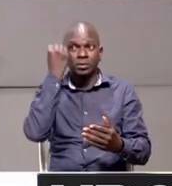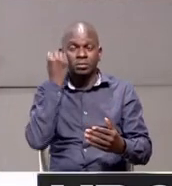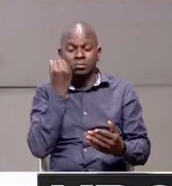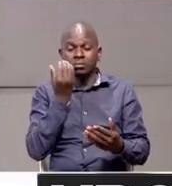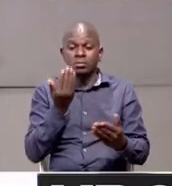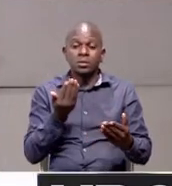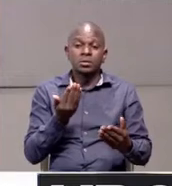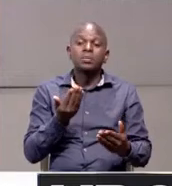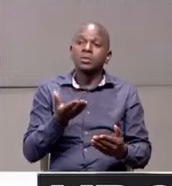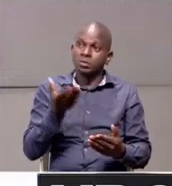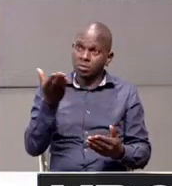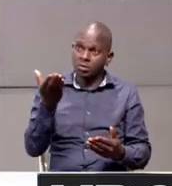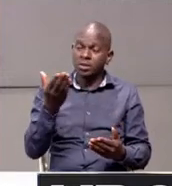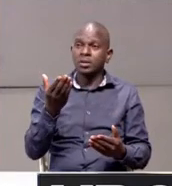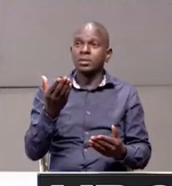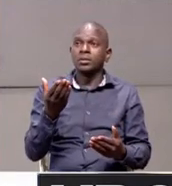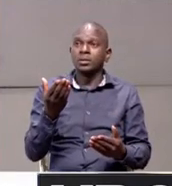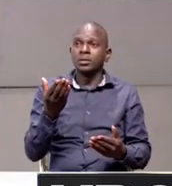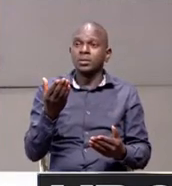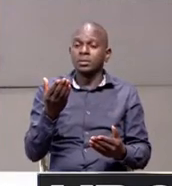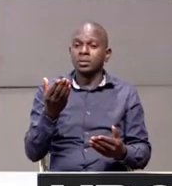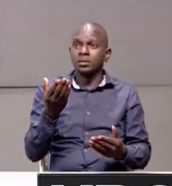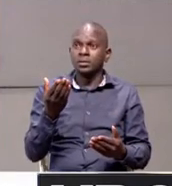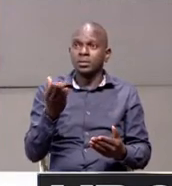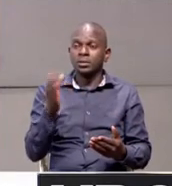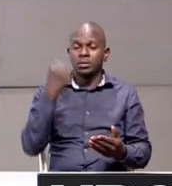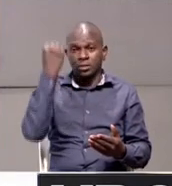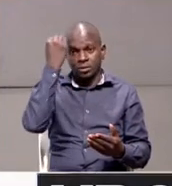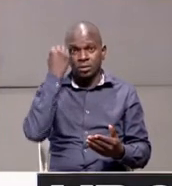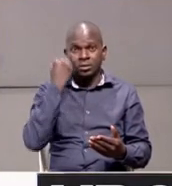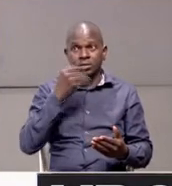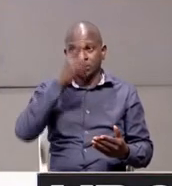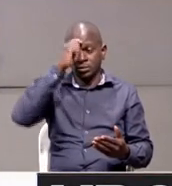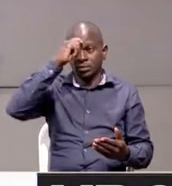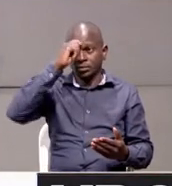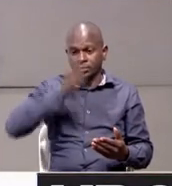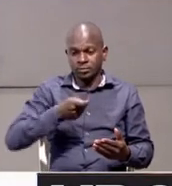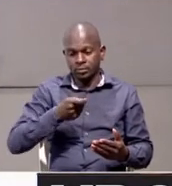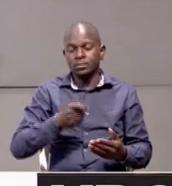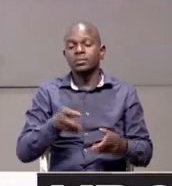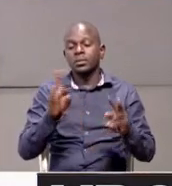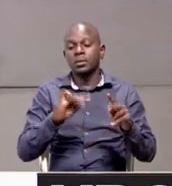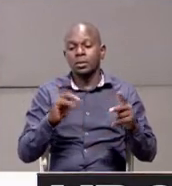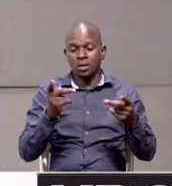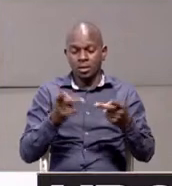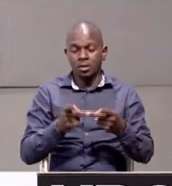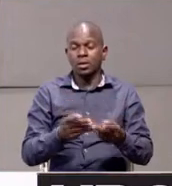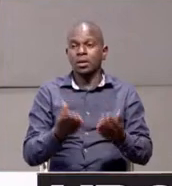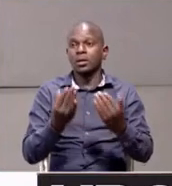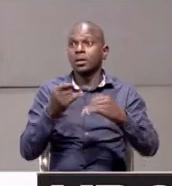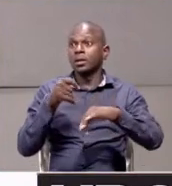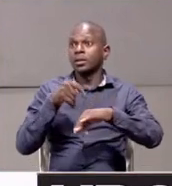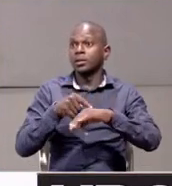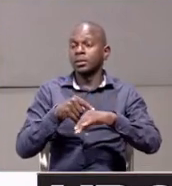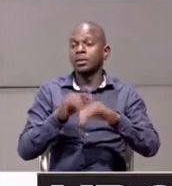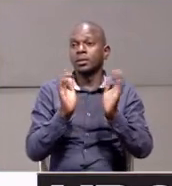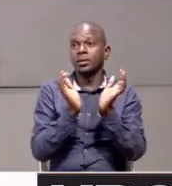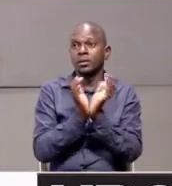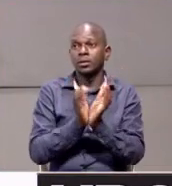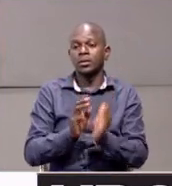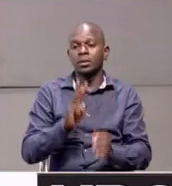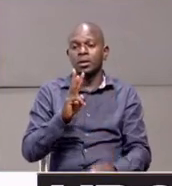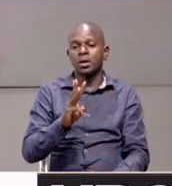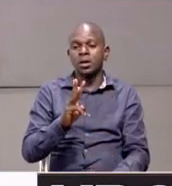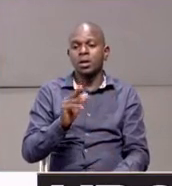Shall find you there, and then justice will prevail. The fight over the position comes at a time when Paul Waiswa Bwini